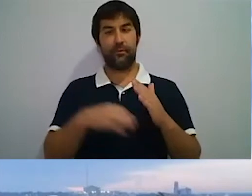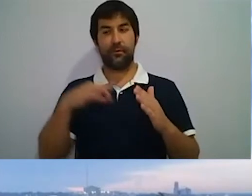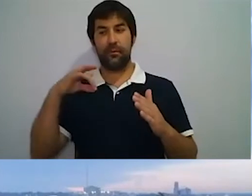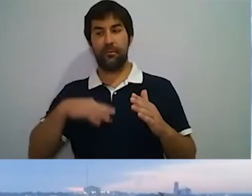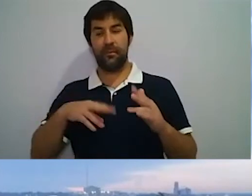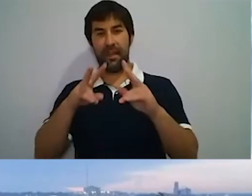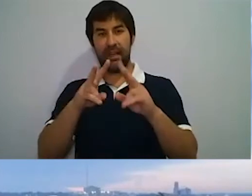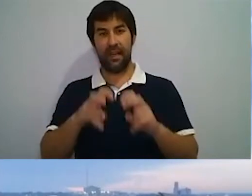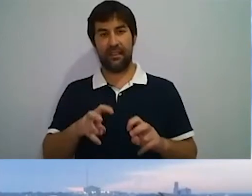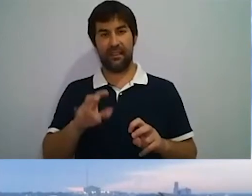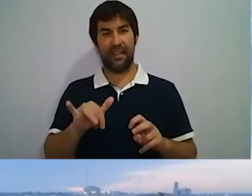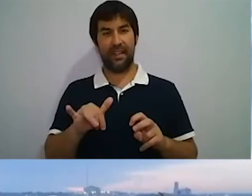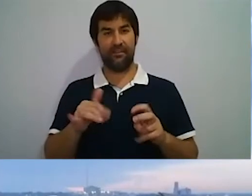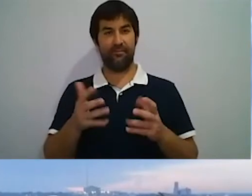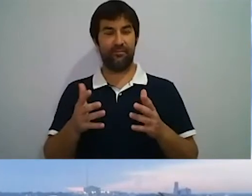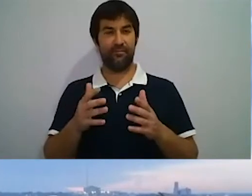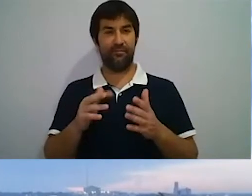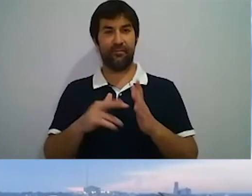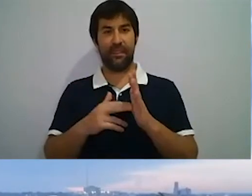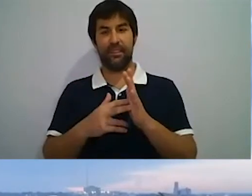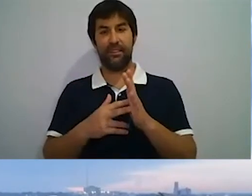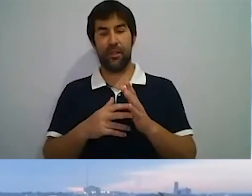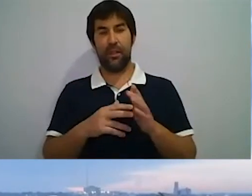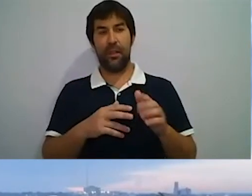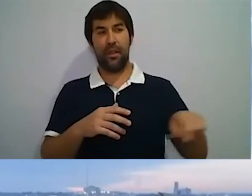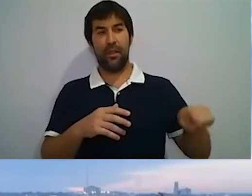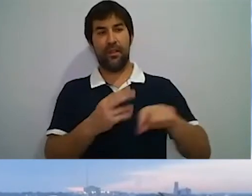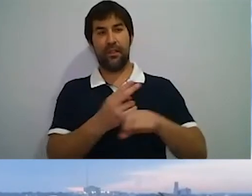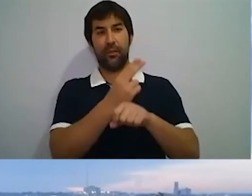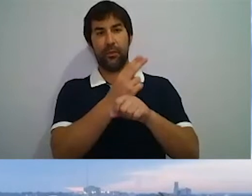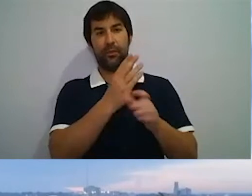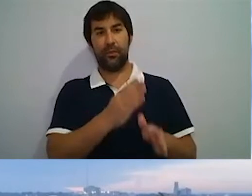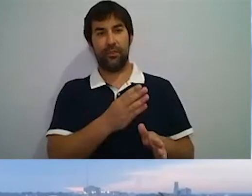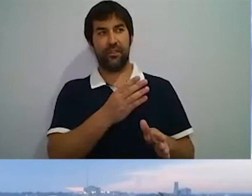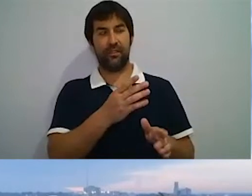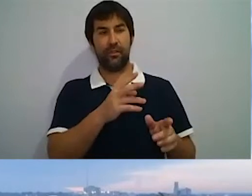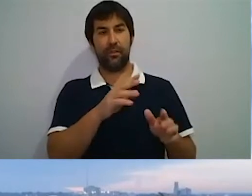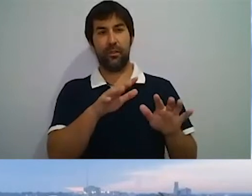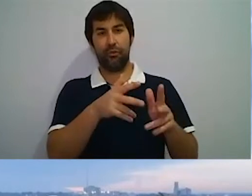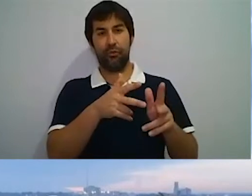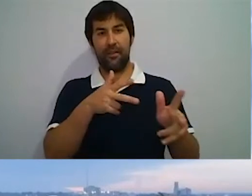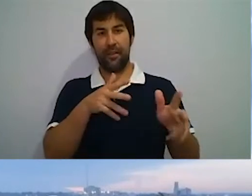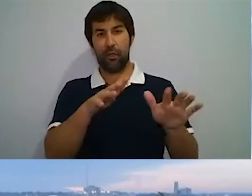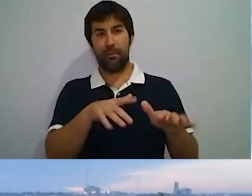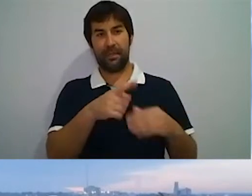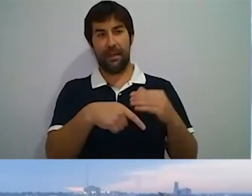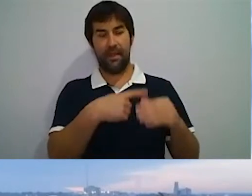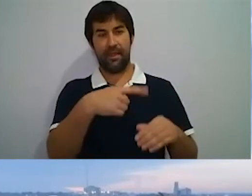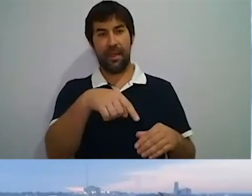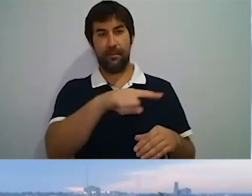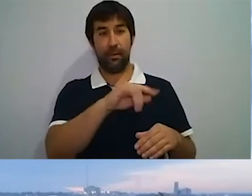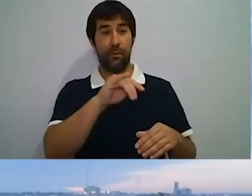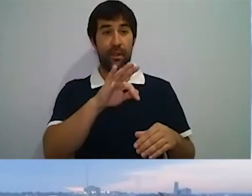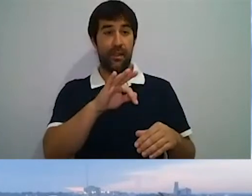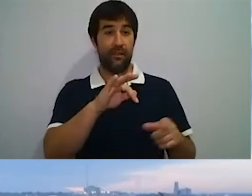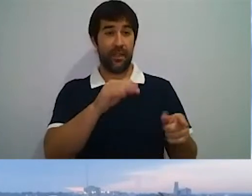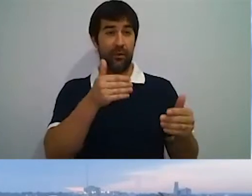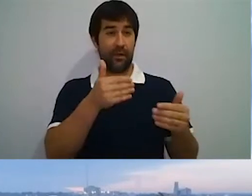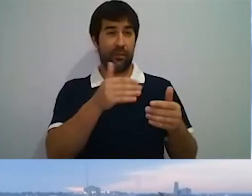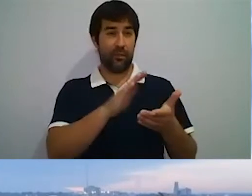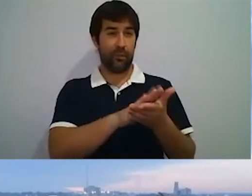our public hearings. We want public input, so we're going to have 3 of those. And then in July, the departments and council offices